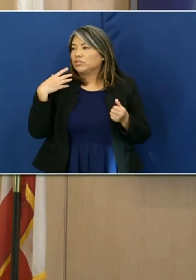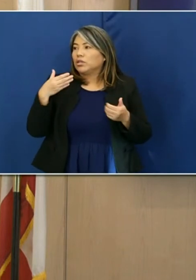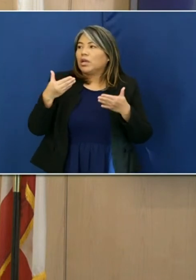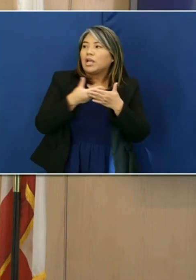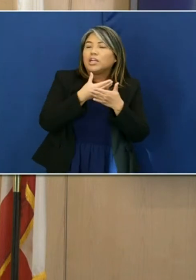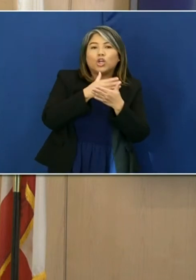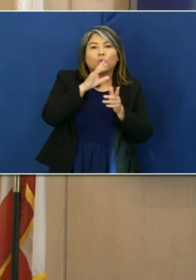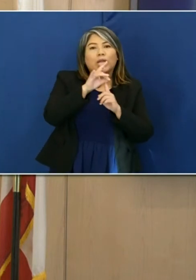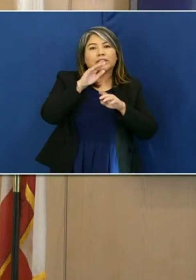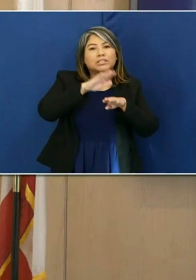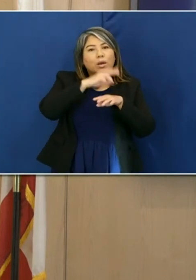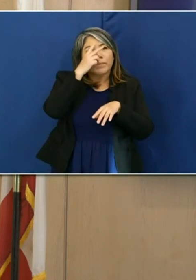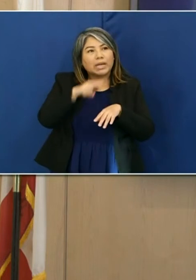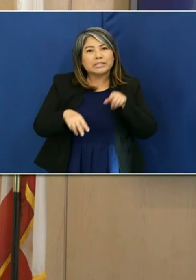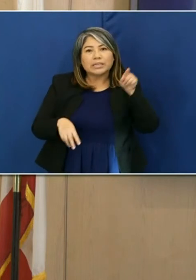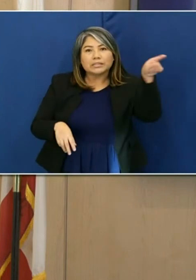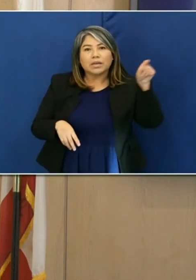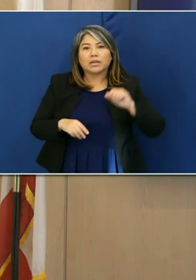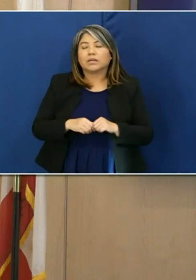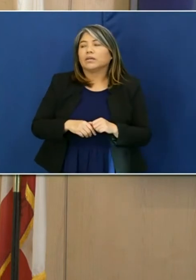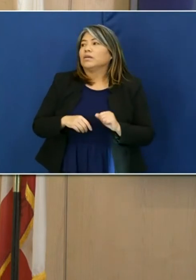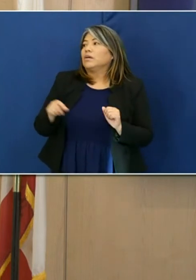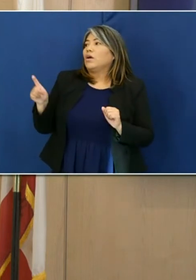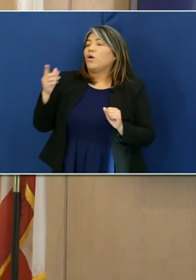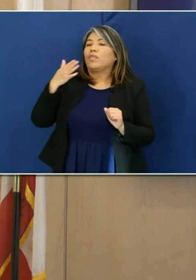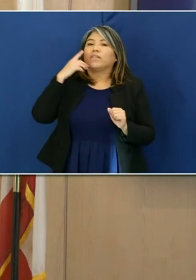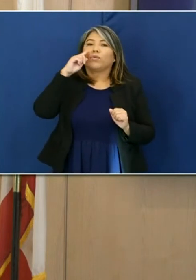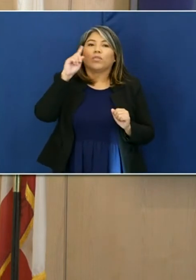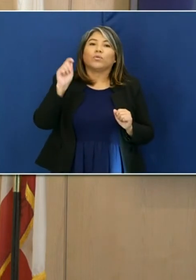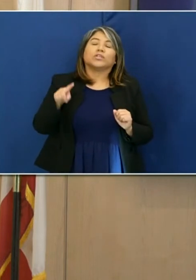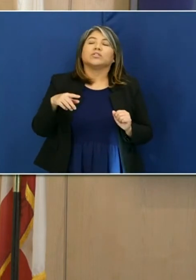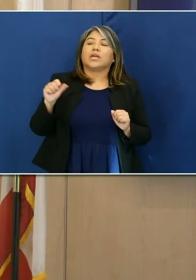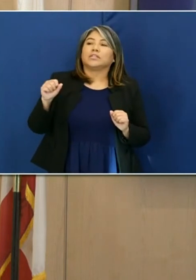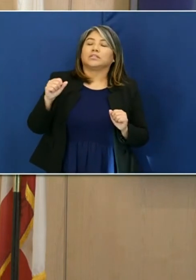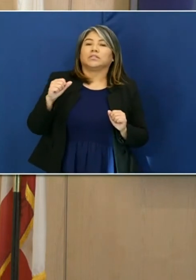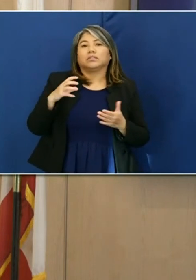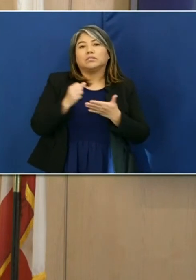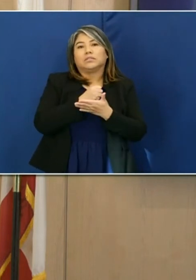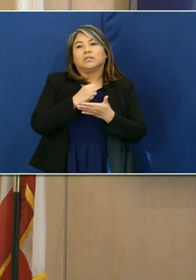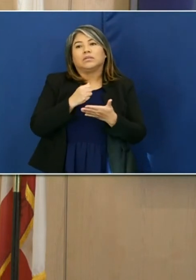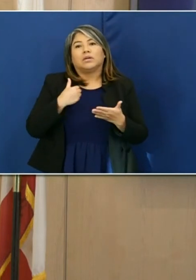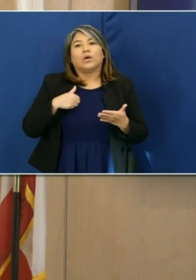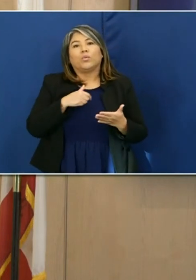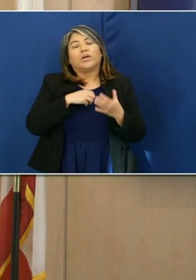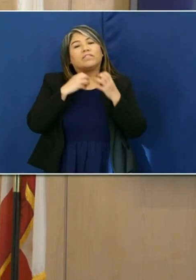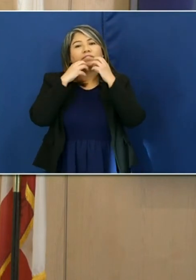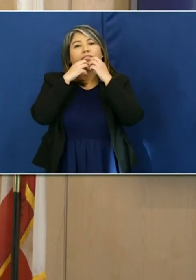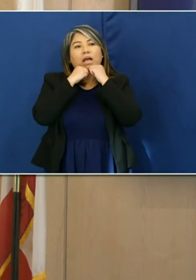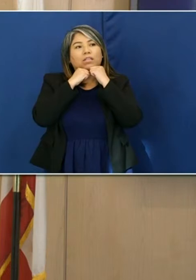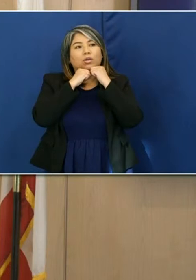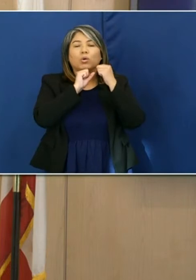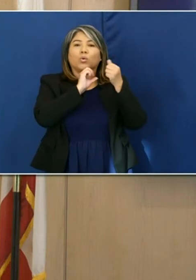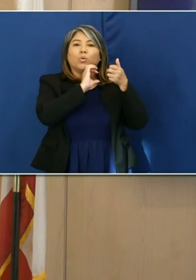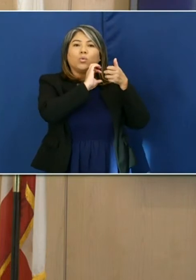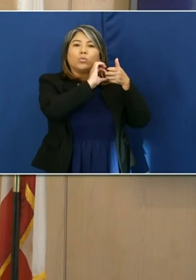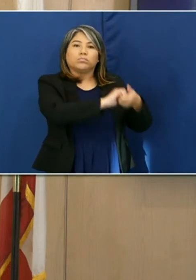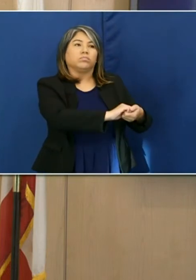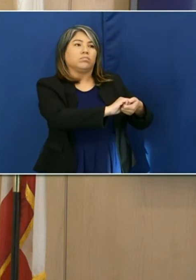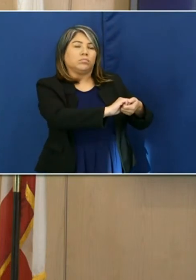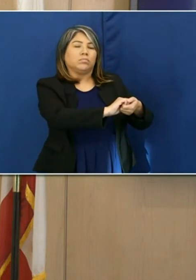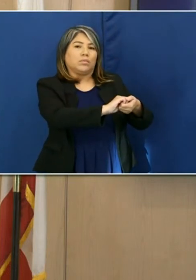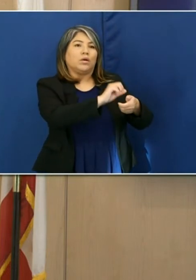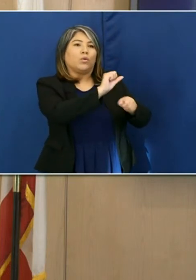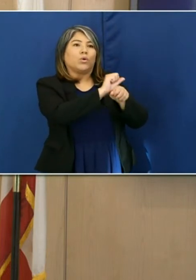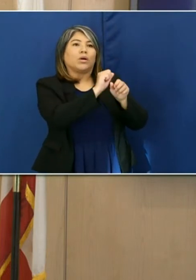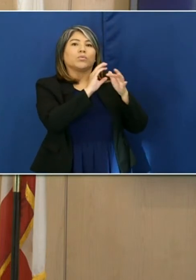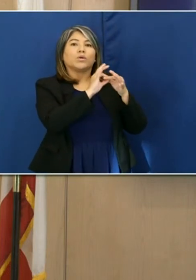Mexican side? Yeah, thanks for that question. Just gives us an opportunity to say that we value our collaborative working relationship